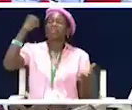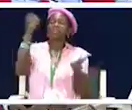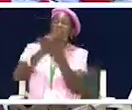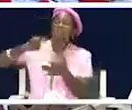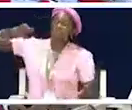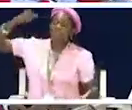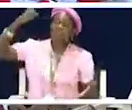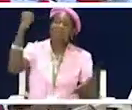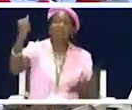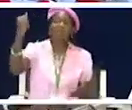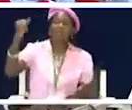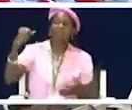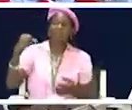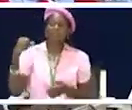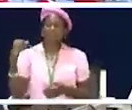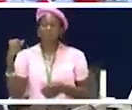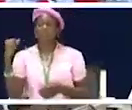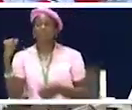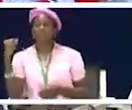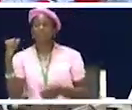amen.